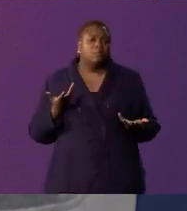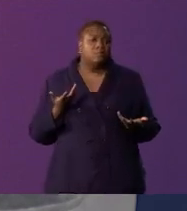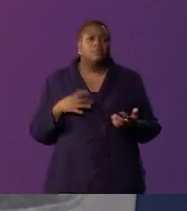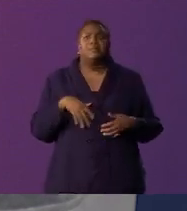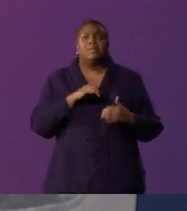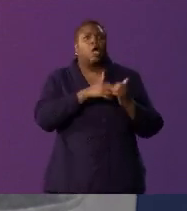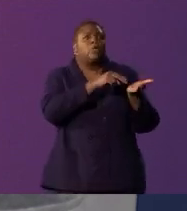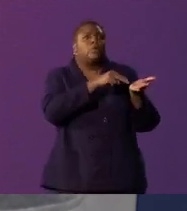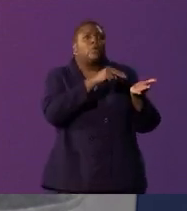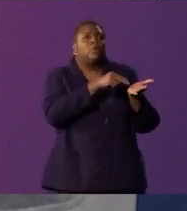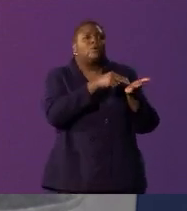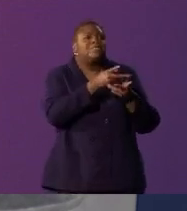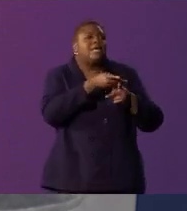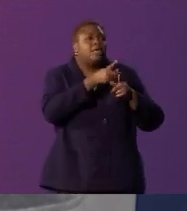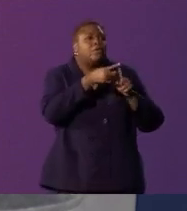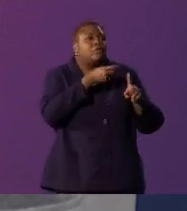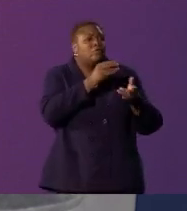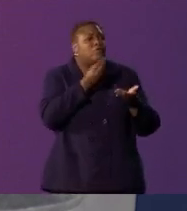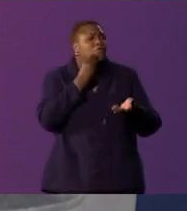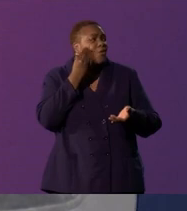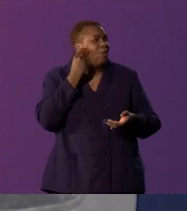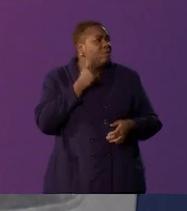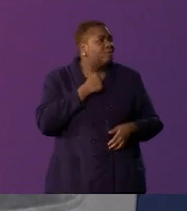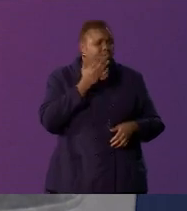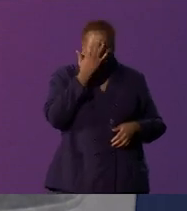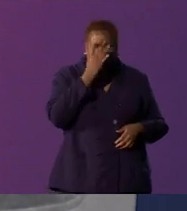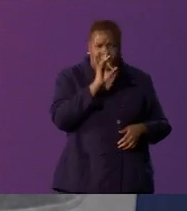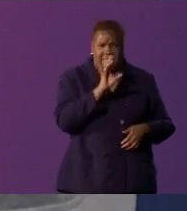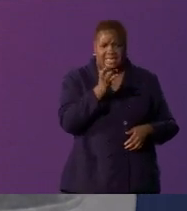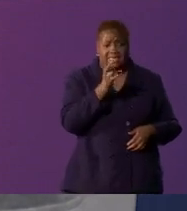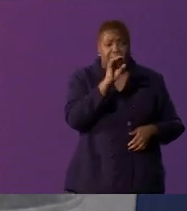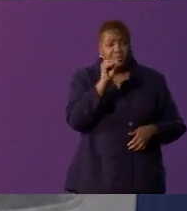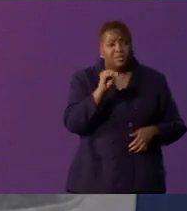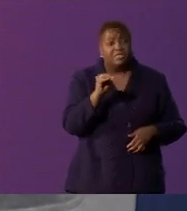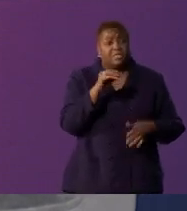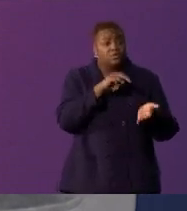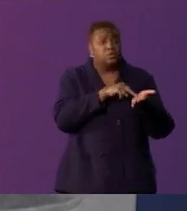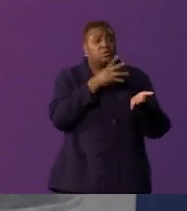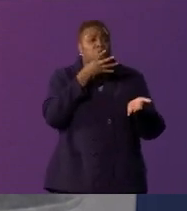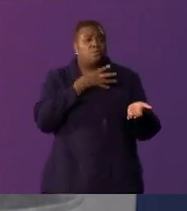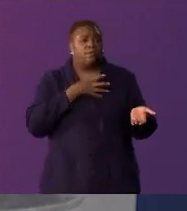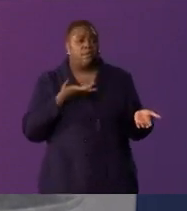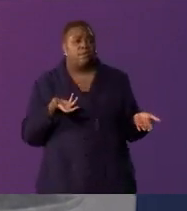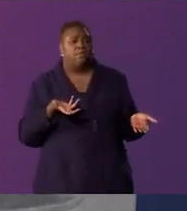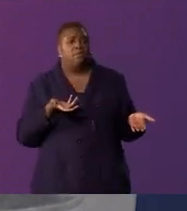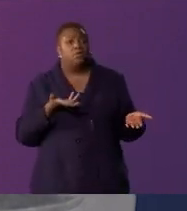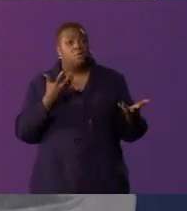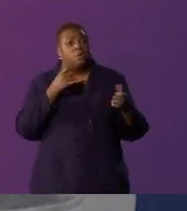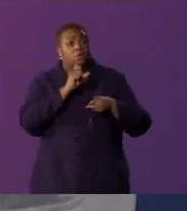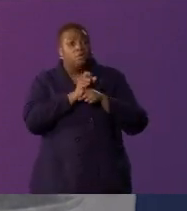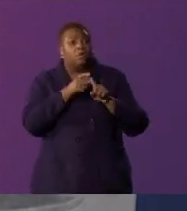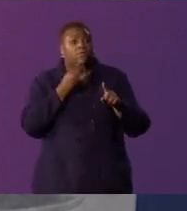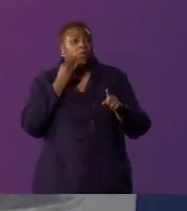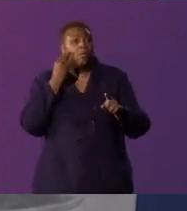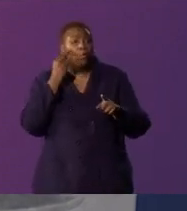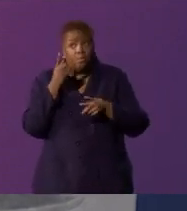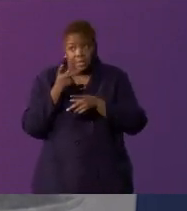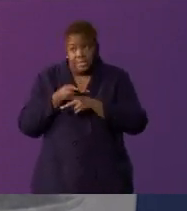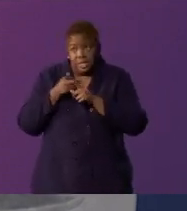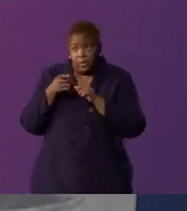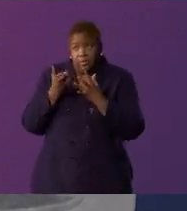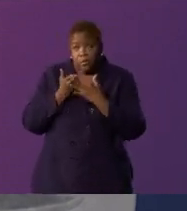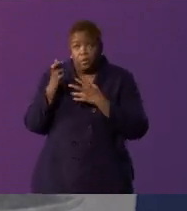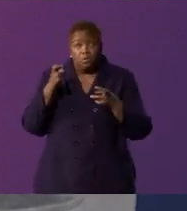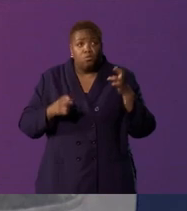like nurses to tend for you? Do you know 87% of nurses are women? Would you like them to work from home and take care of you through a